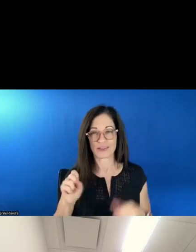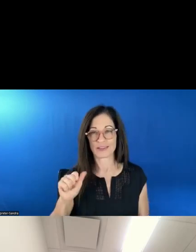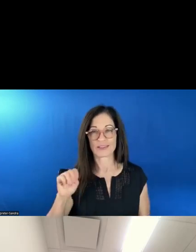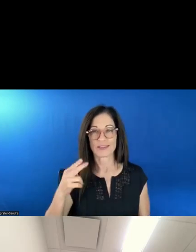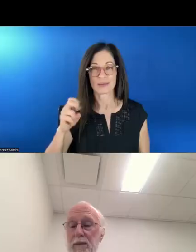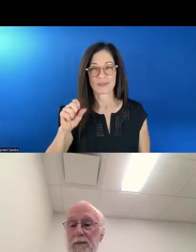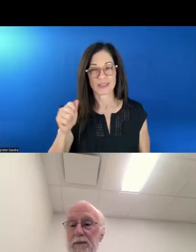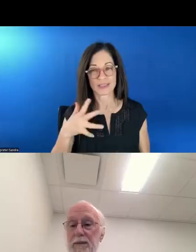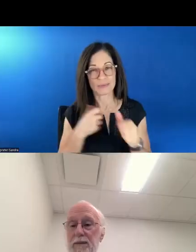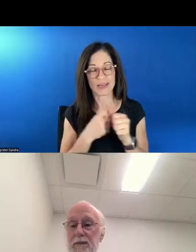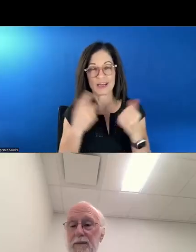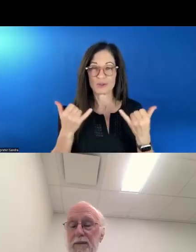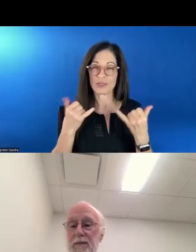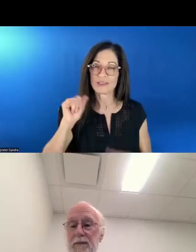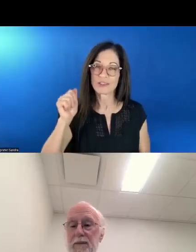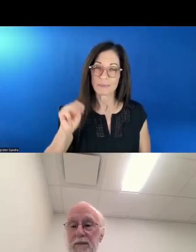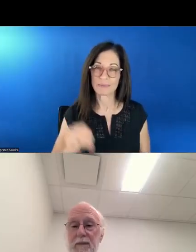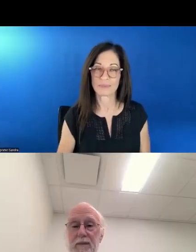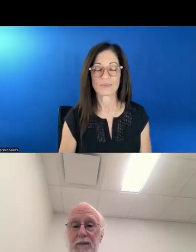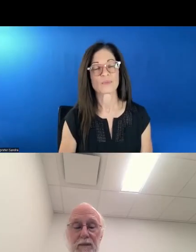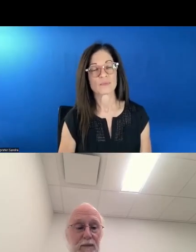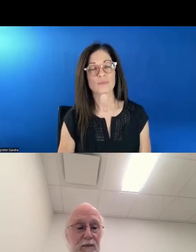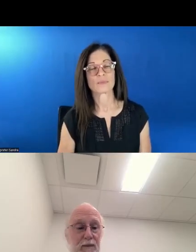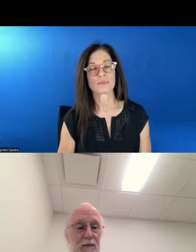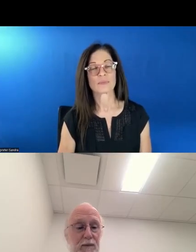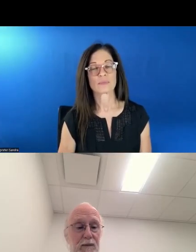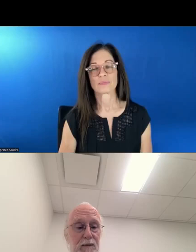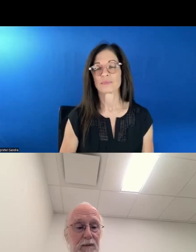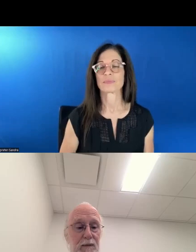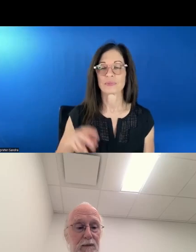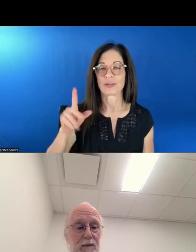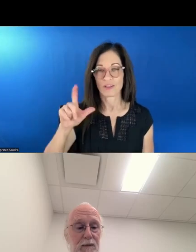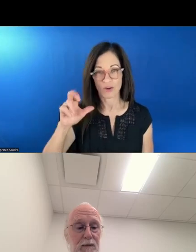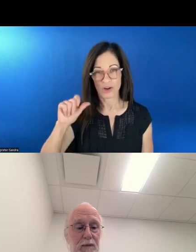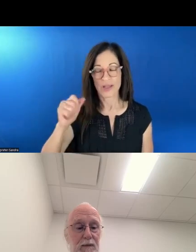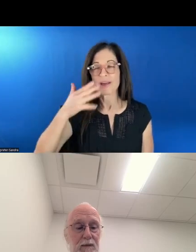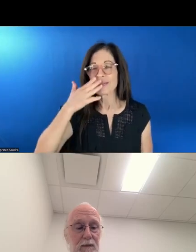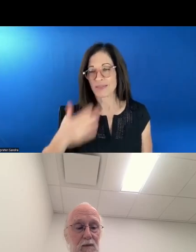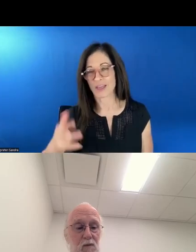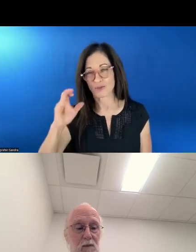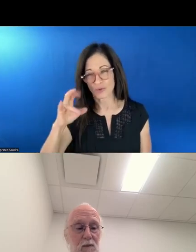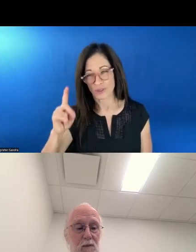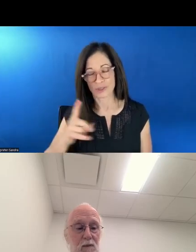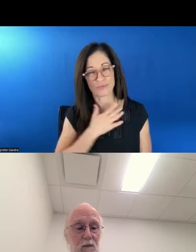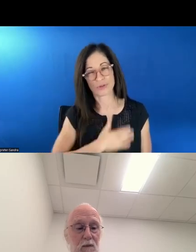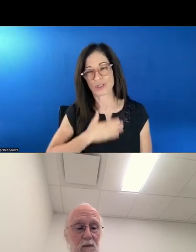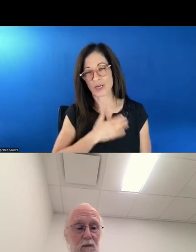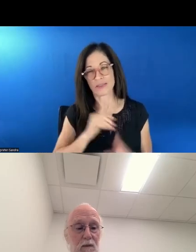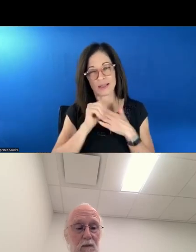on today's jam. Thank you so much, Richard. Appreciate the leadership that SAMHSA has shown